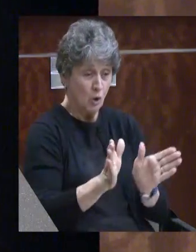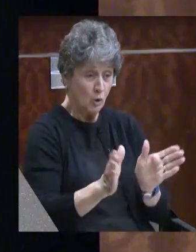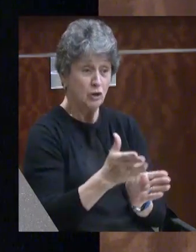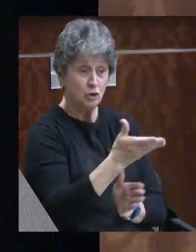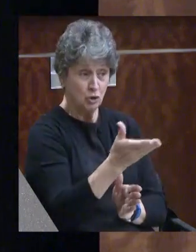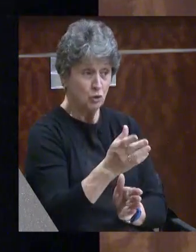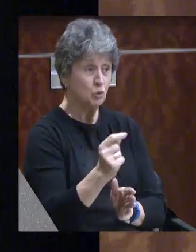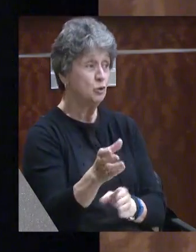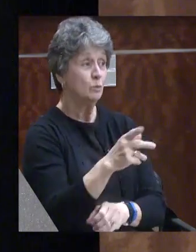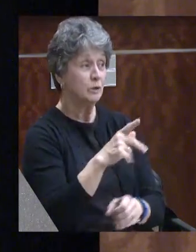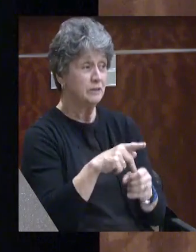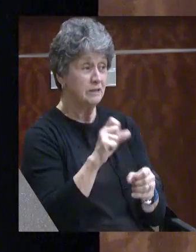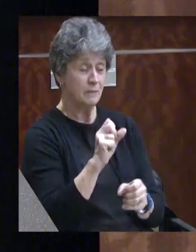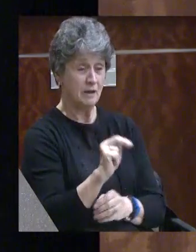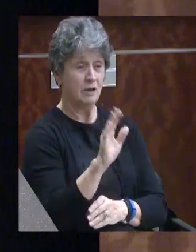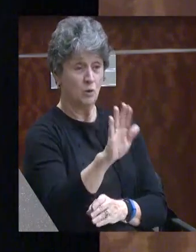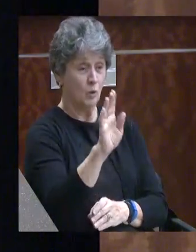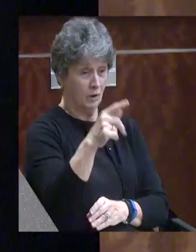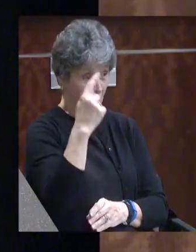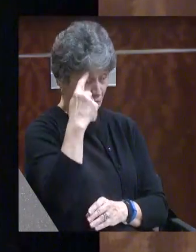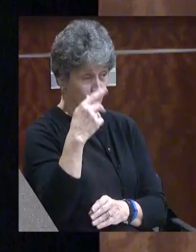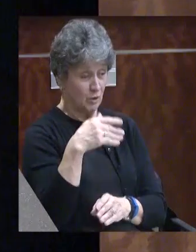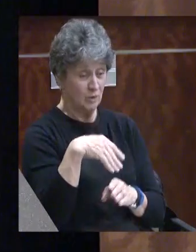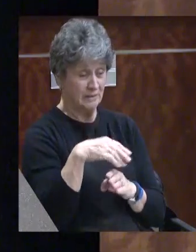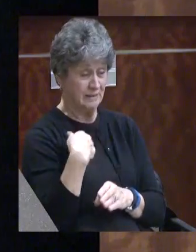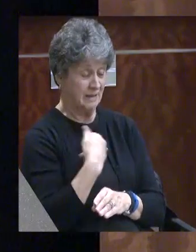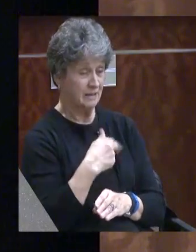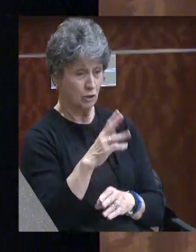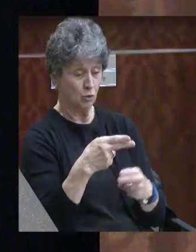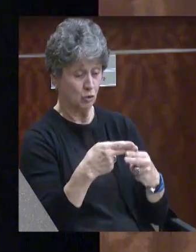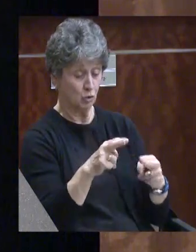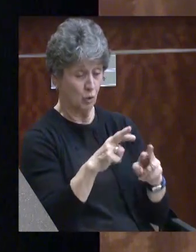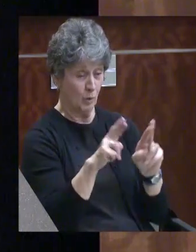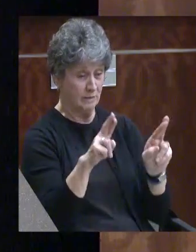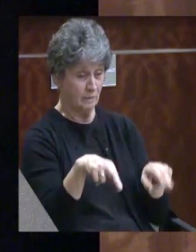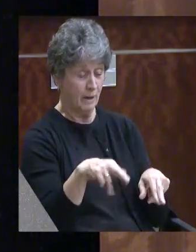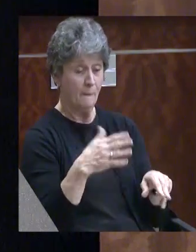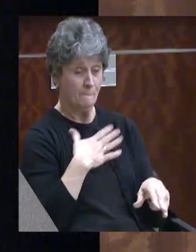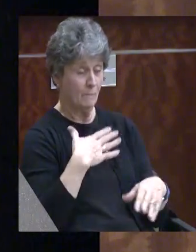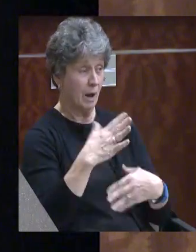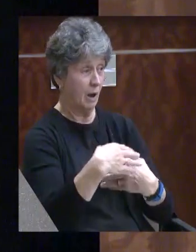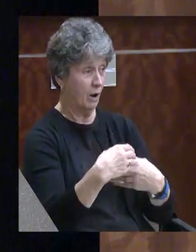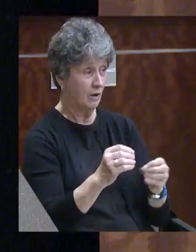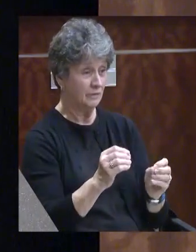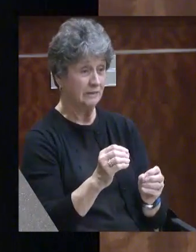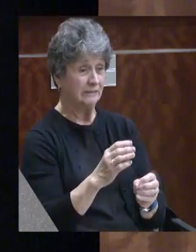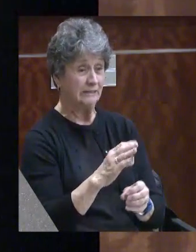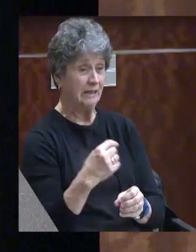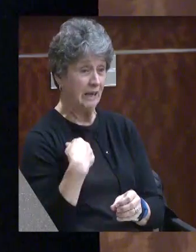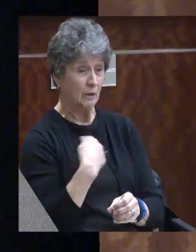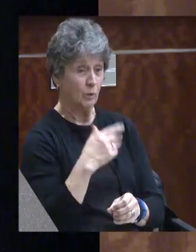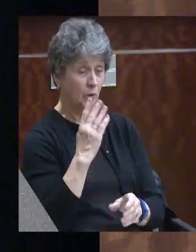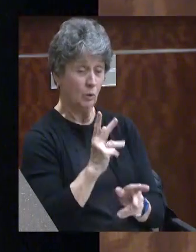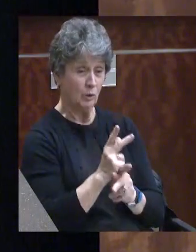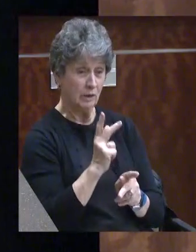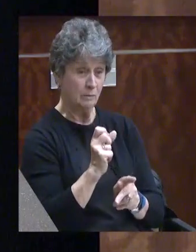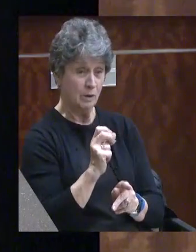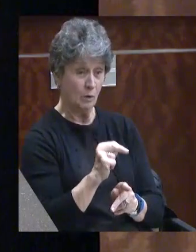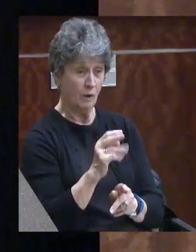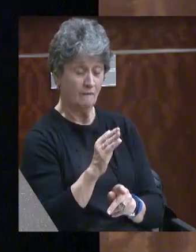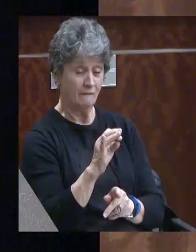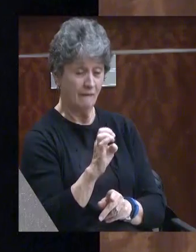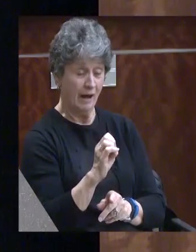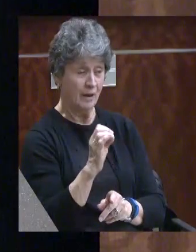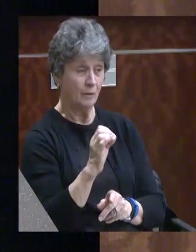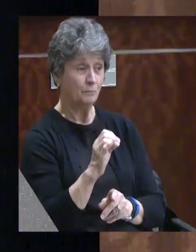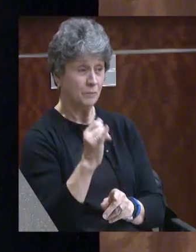in your government. You can send us your short resume, send it to my office, and we'll keep it on file. And do have